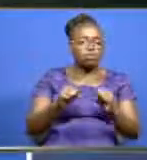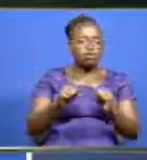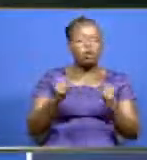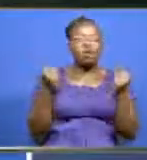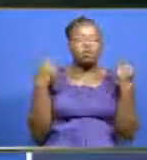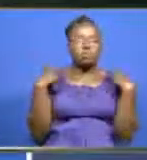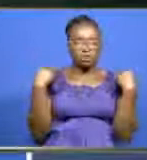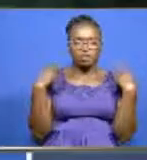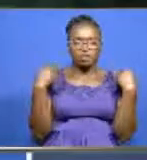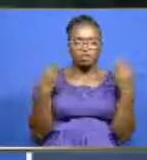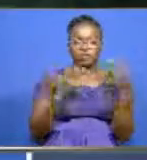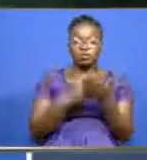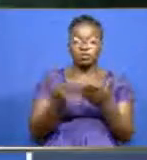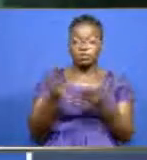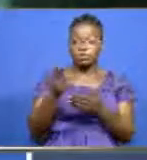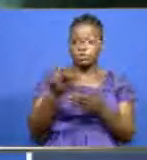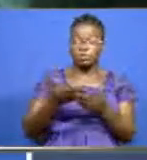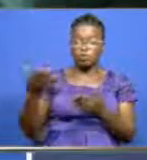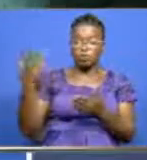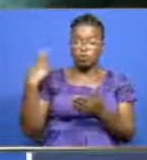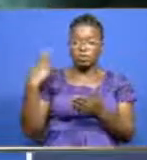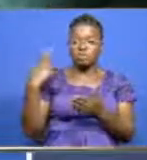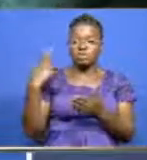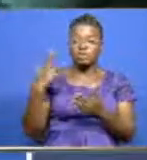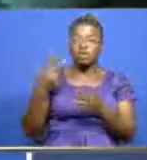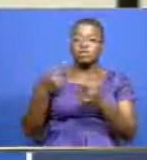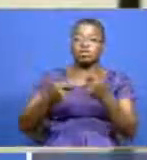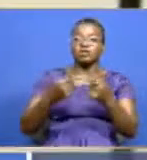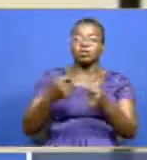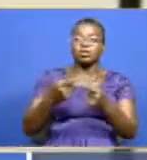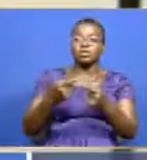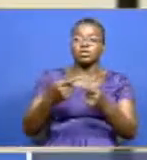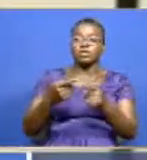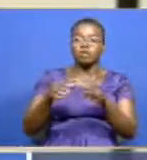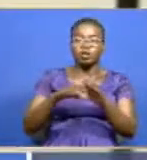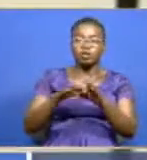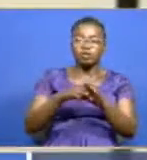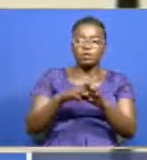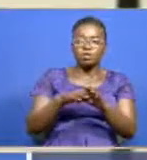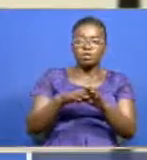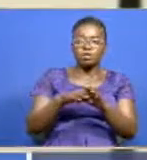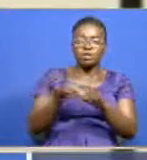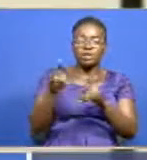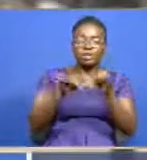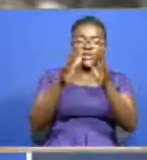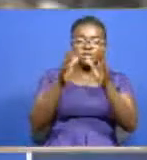practices. 2 weeks ago, NTSA suspended the operations of member traveler SACCO